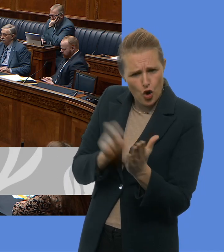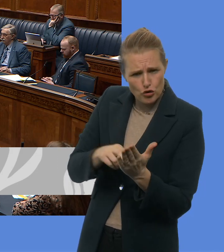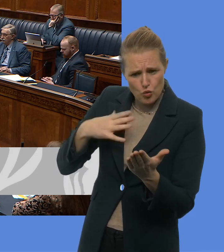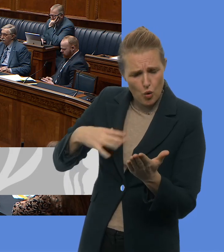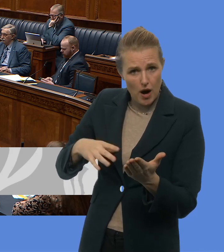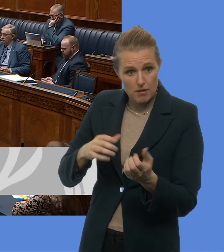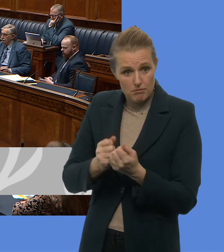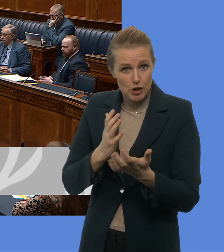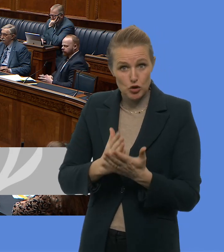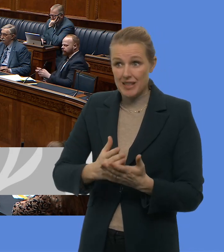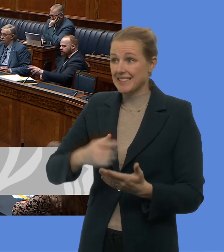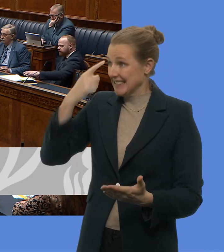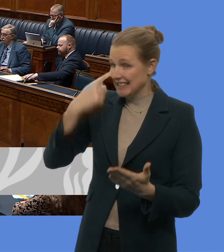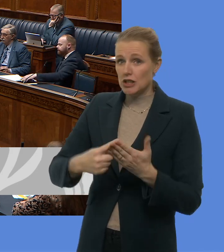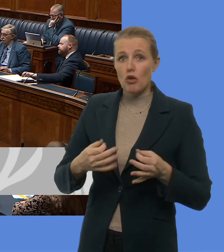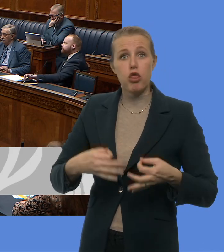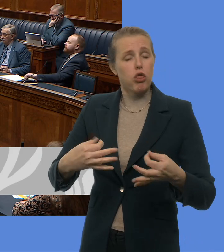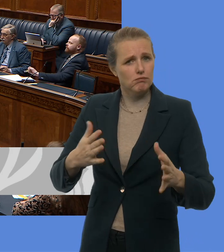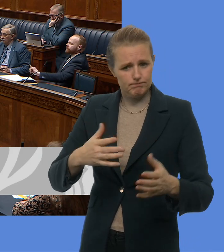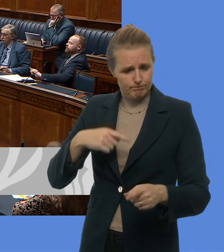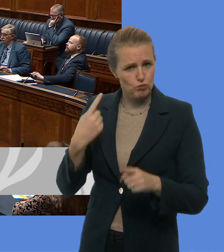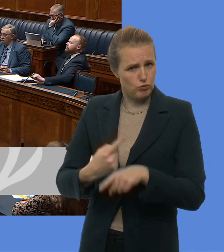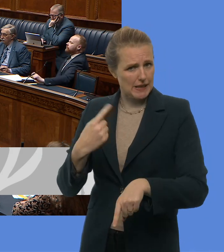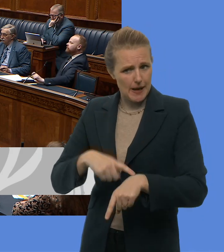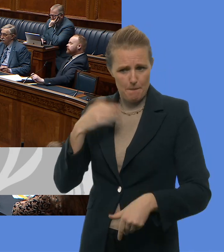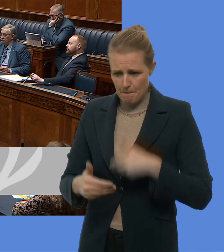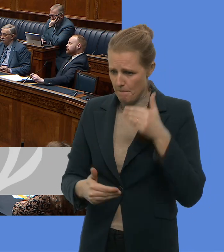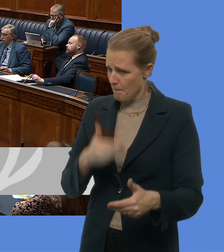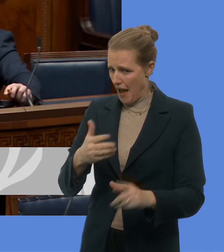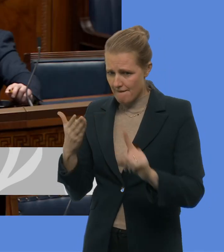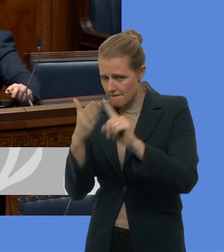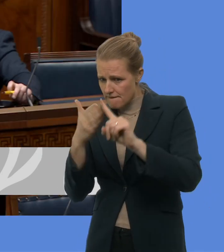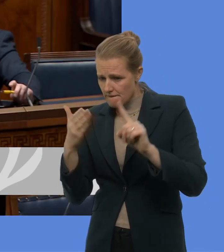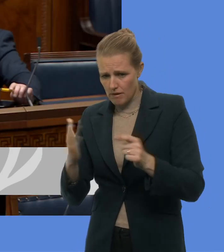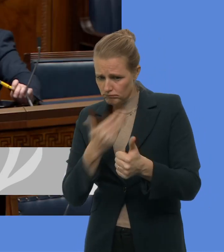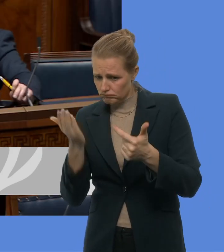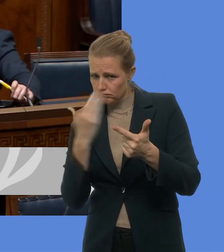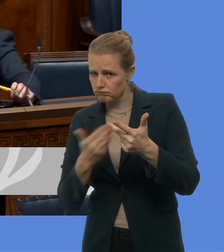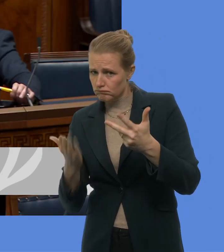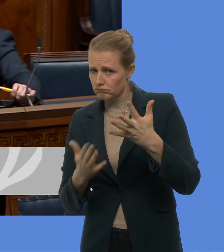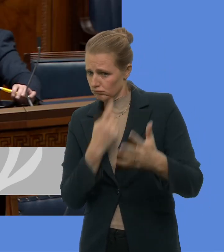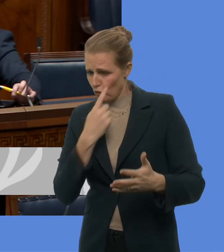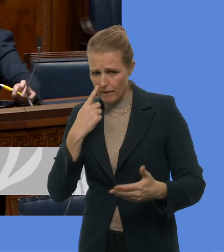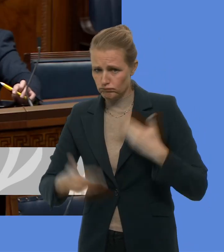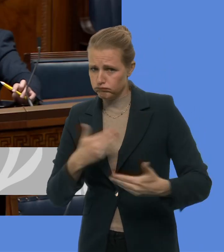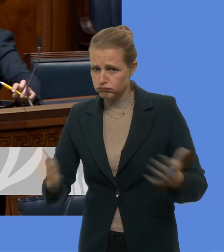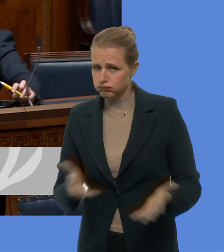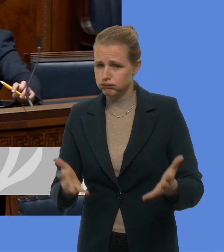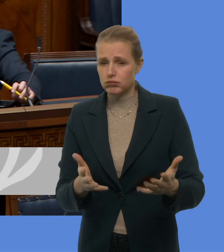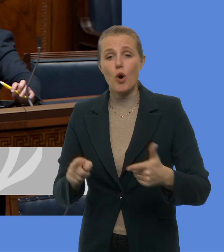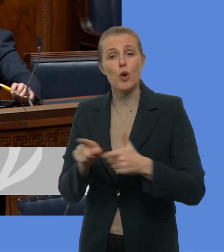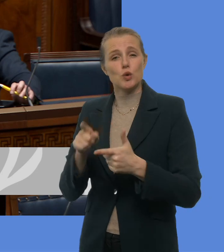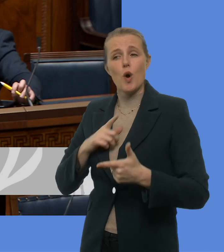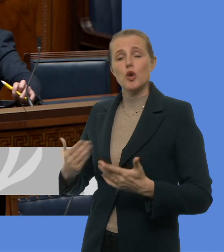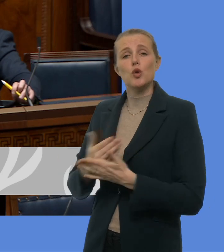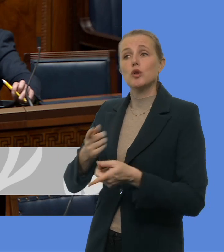timely decision-making with collaborative agreed outcomes. I also want the appointment of a new Director of Strategic Development within the